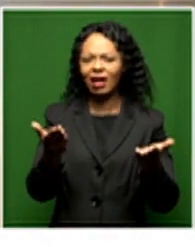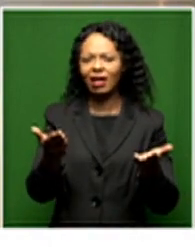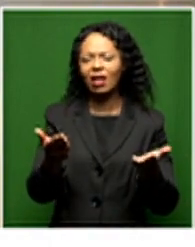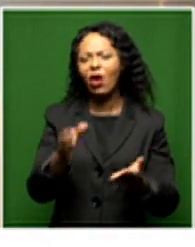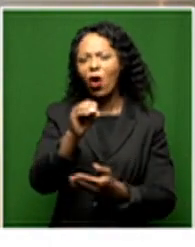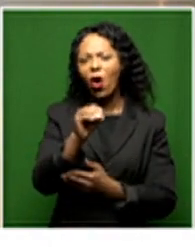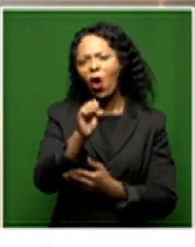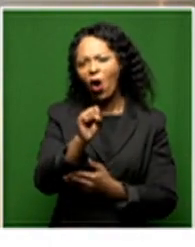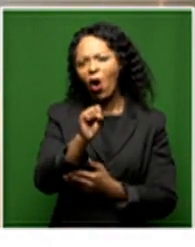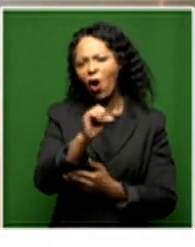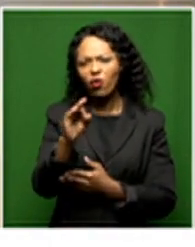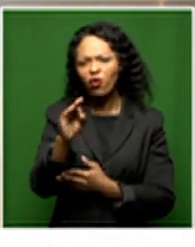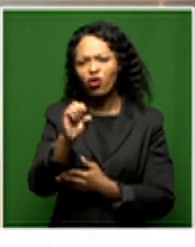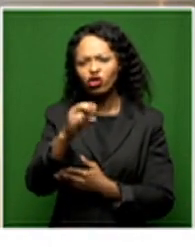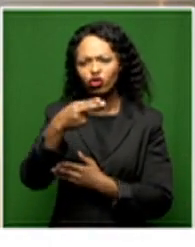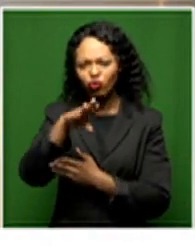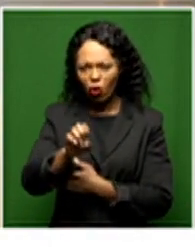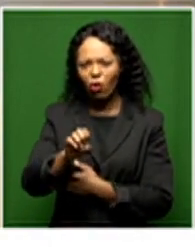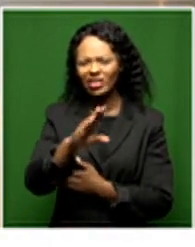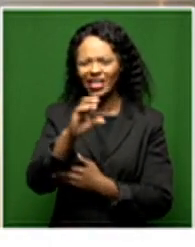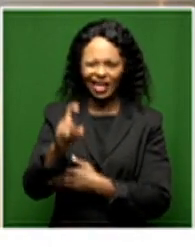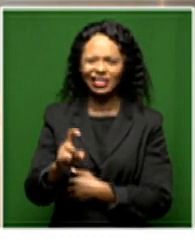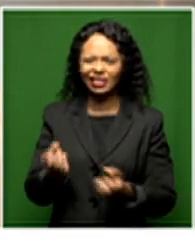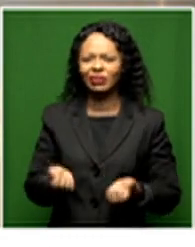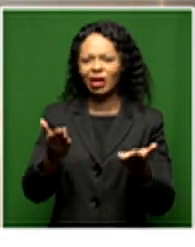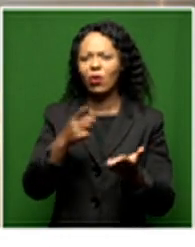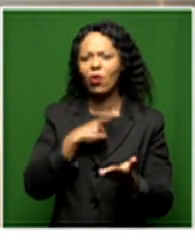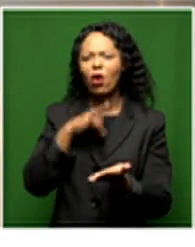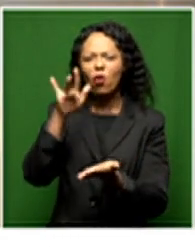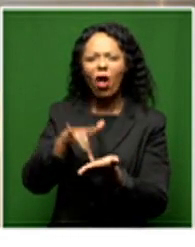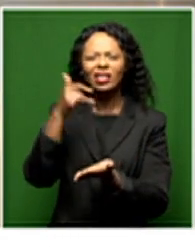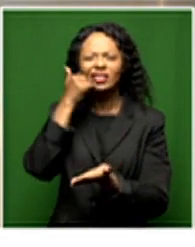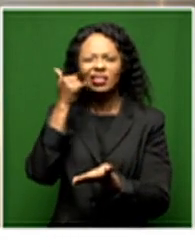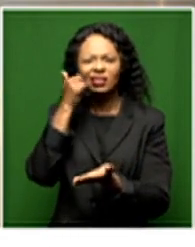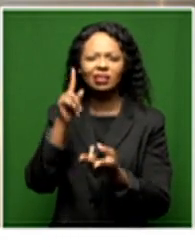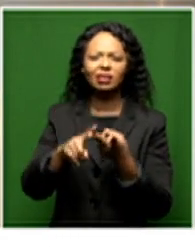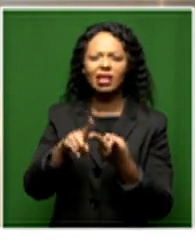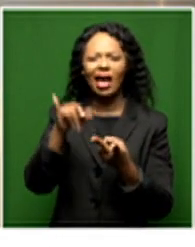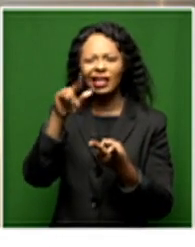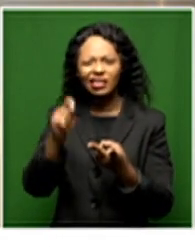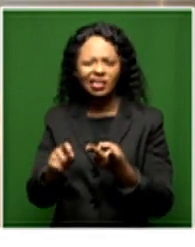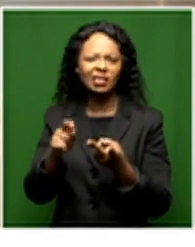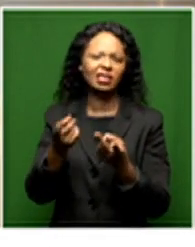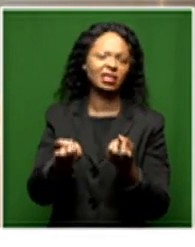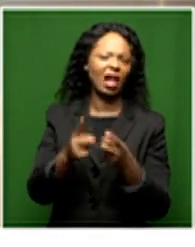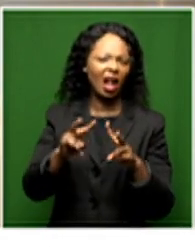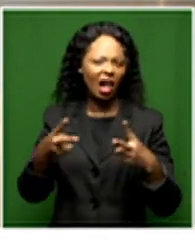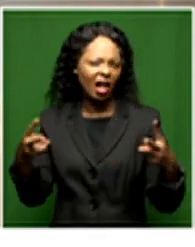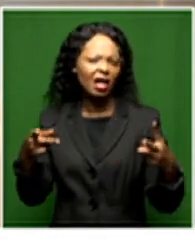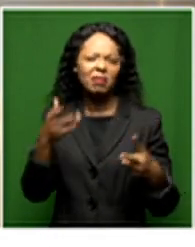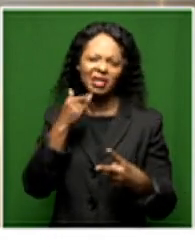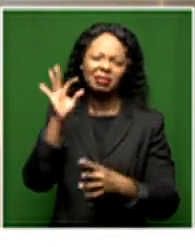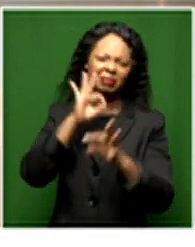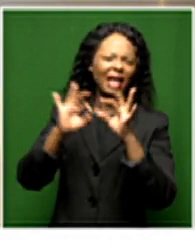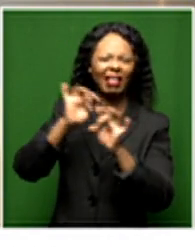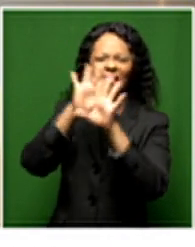CX delivery, I think I gave a little bit of an explanation. I mean, we're talking for call centres, IT infrastructure, all of that kind of stuff. But maybe you can give us a proper